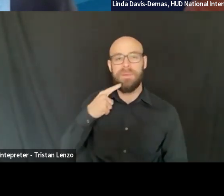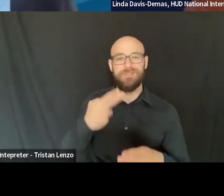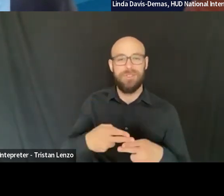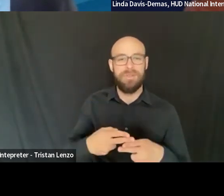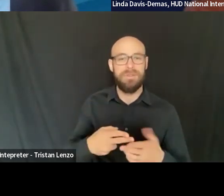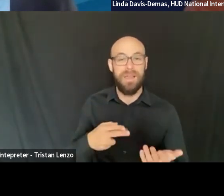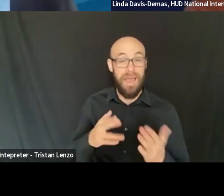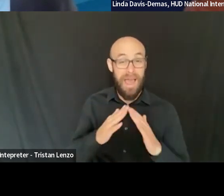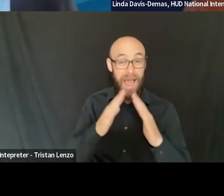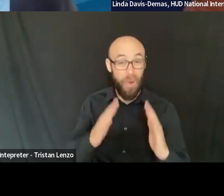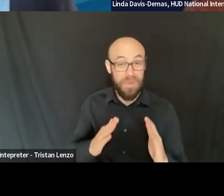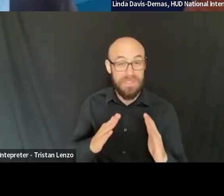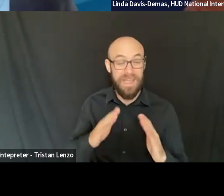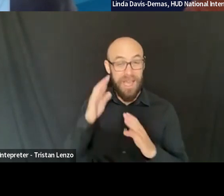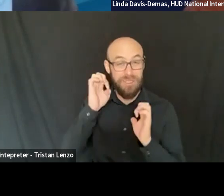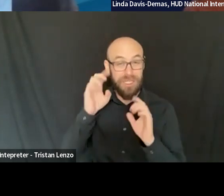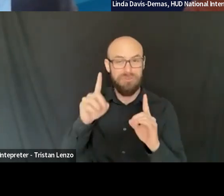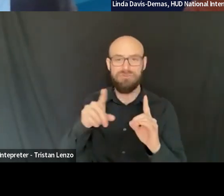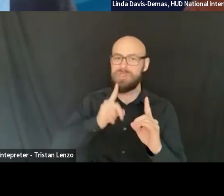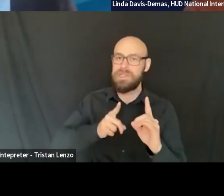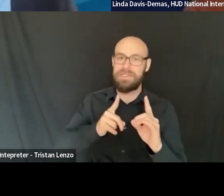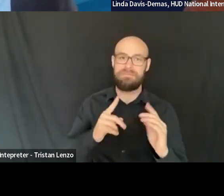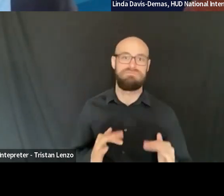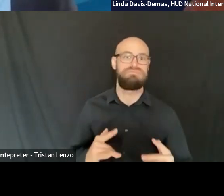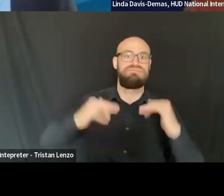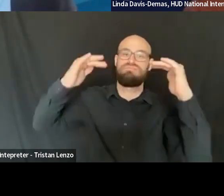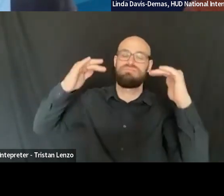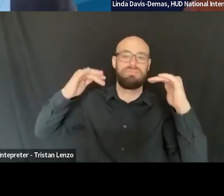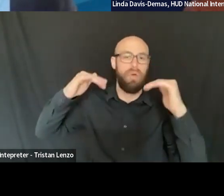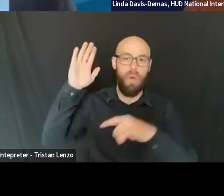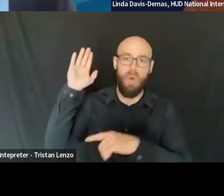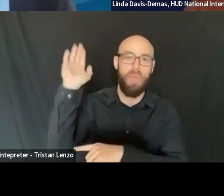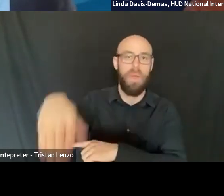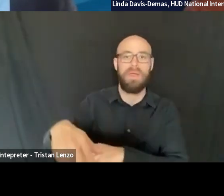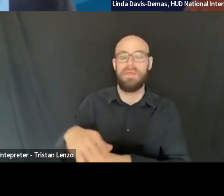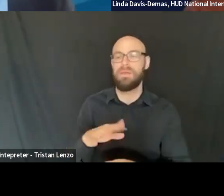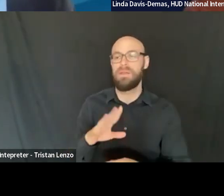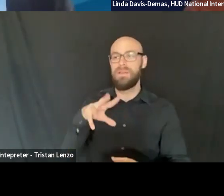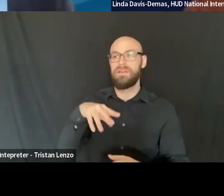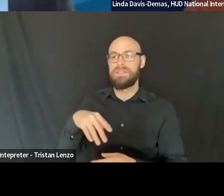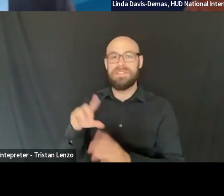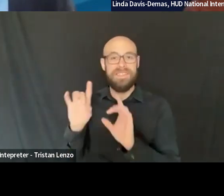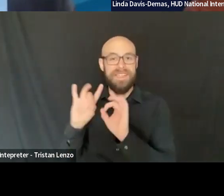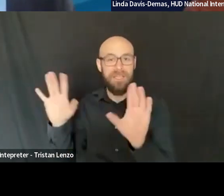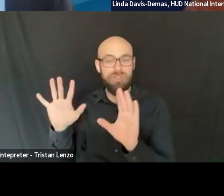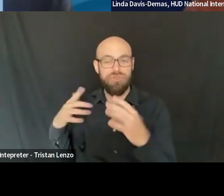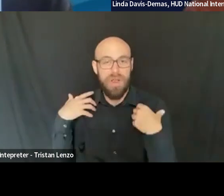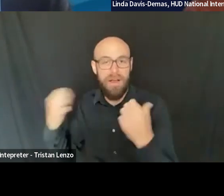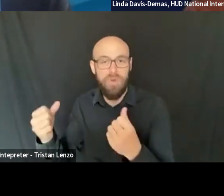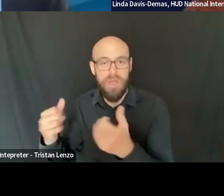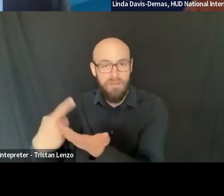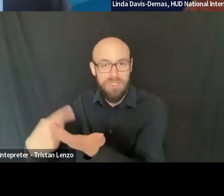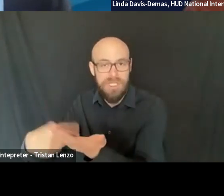top recently. It's been part of every conversation. It's been part of disaster recovery conversation. It's been part